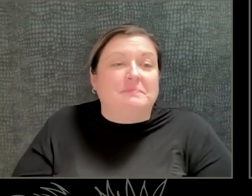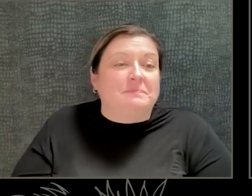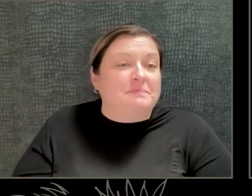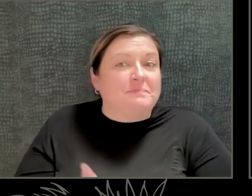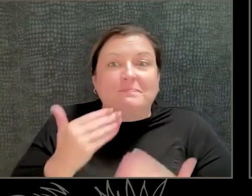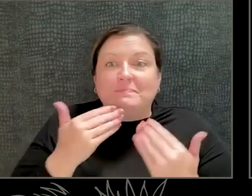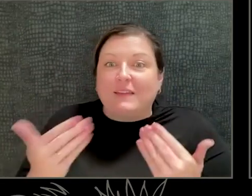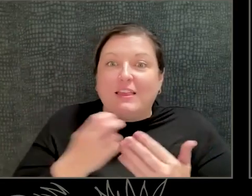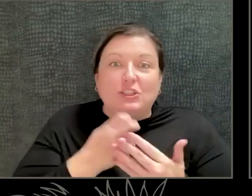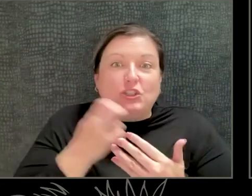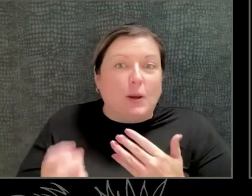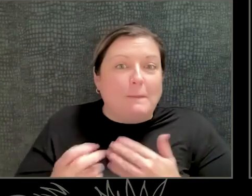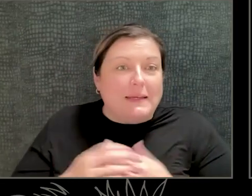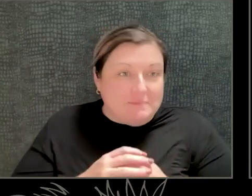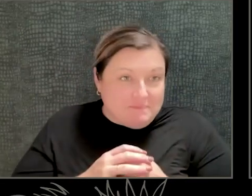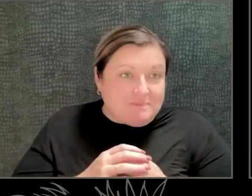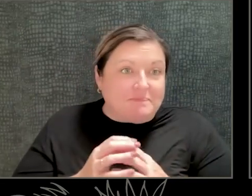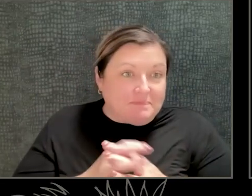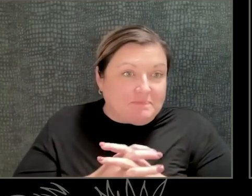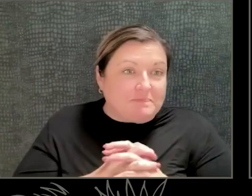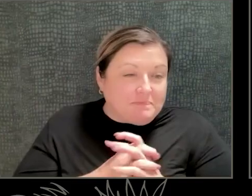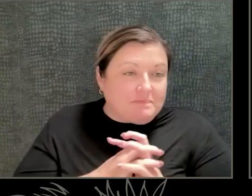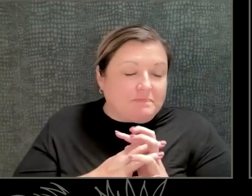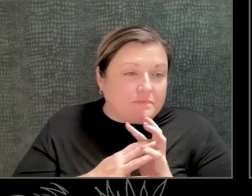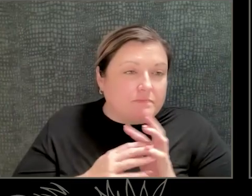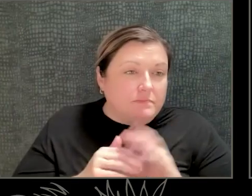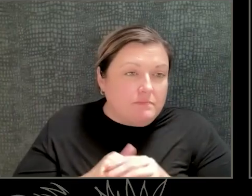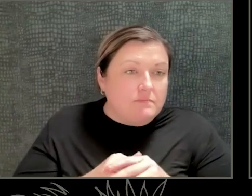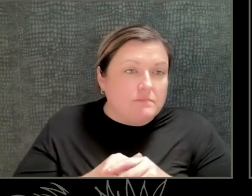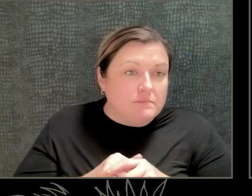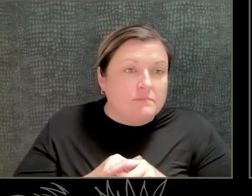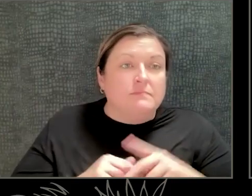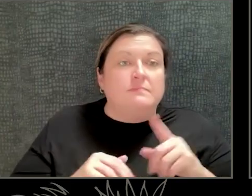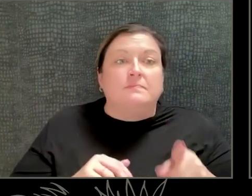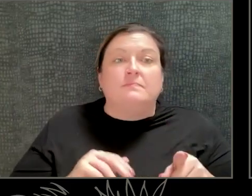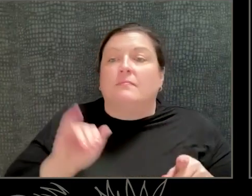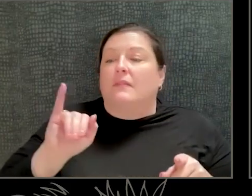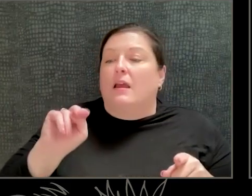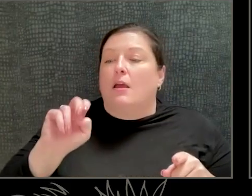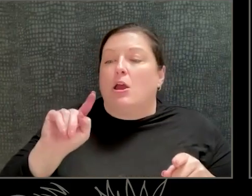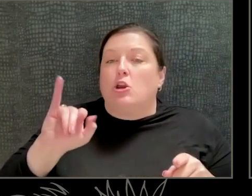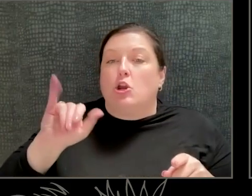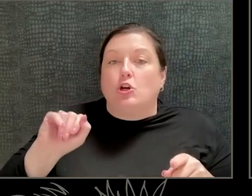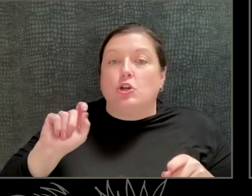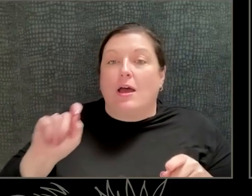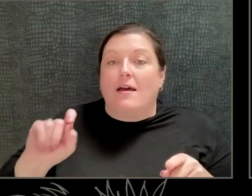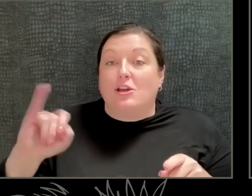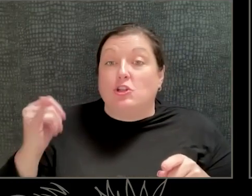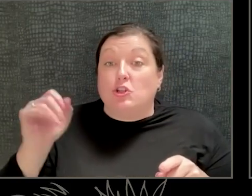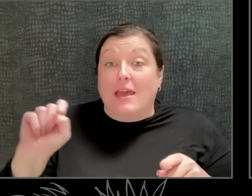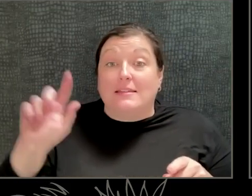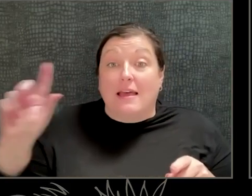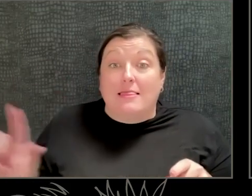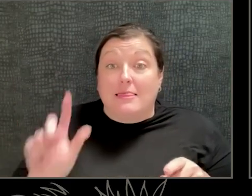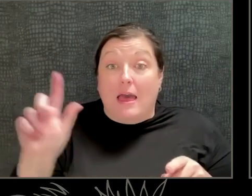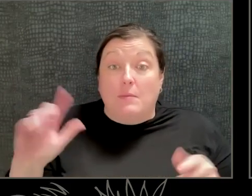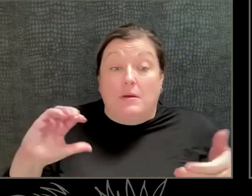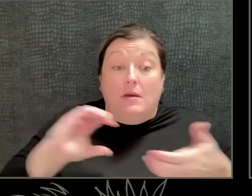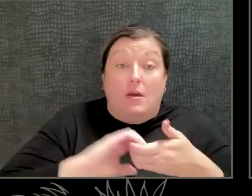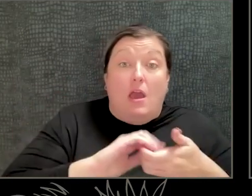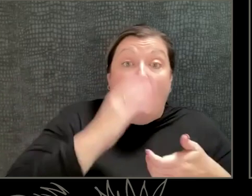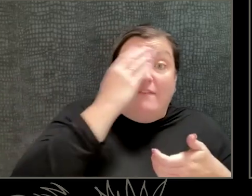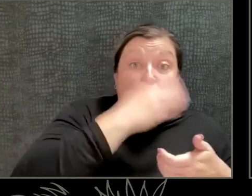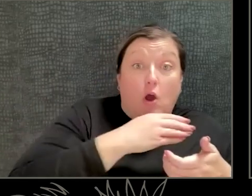get into what Inertia.js is. So Inertia.js is a library that bridges your front and back